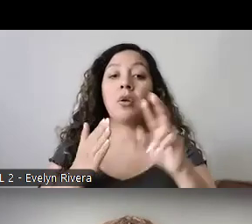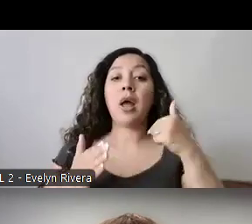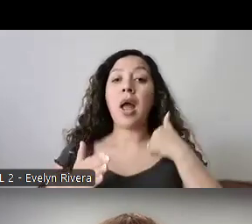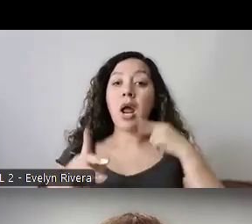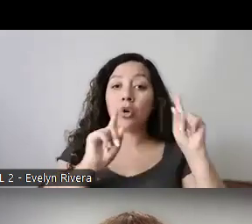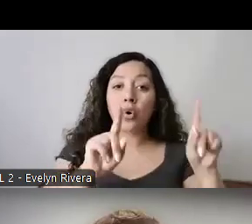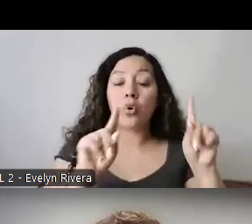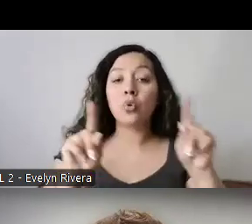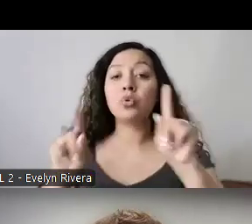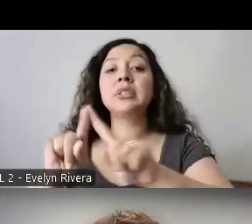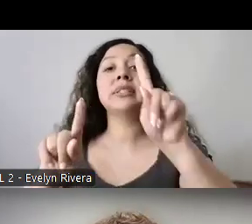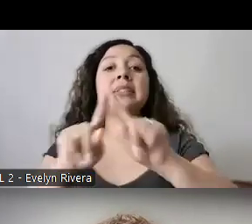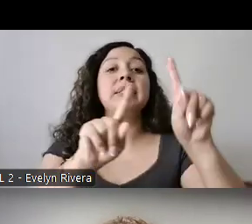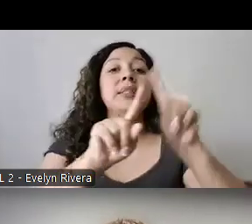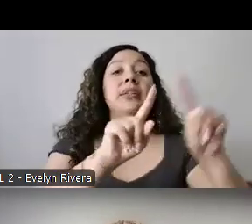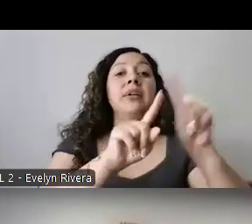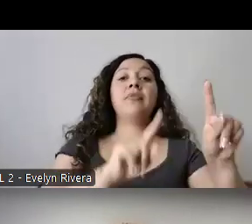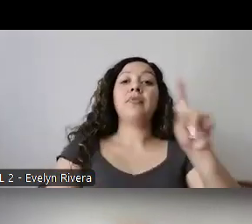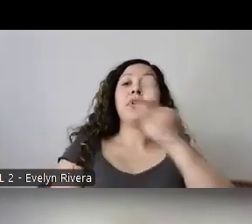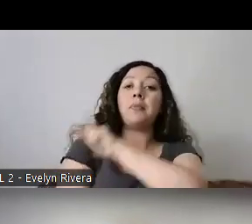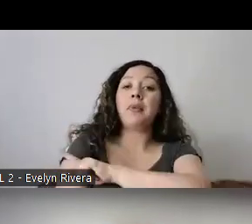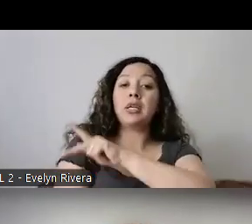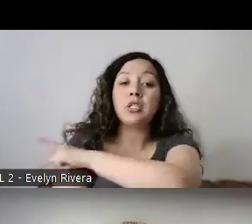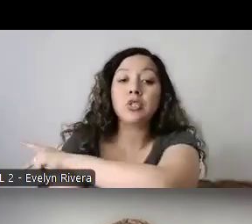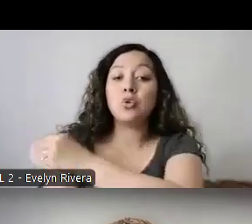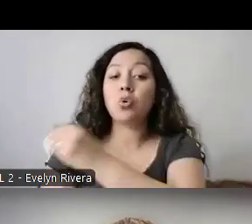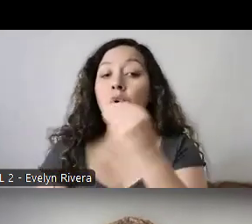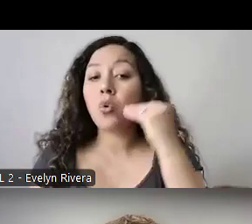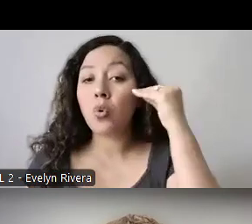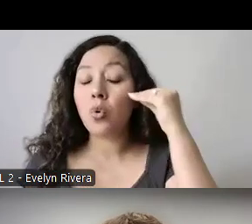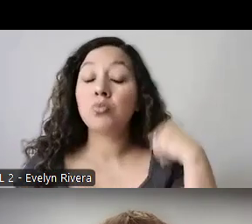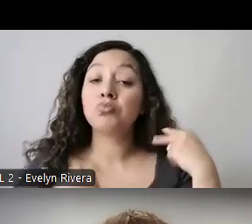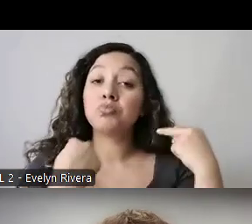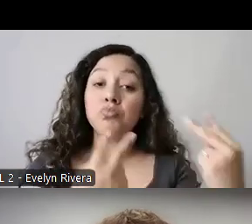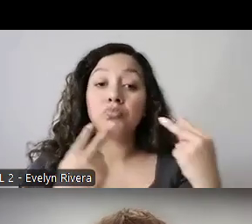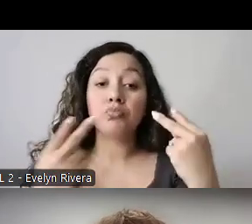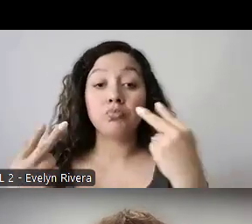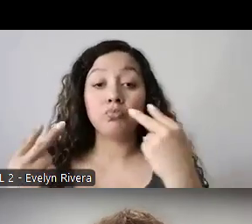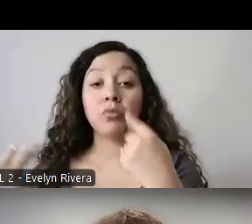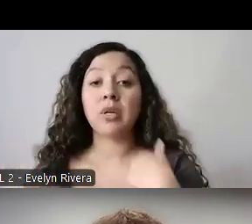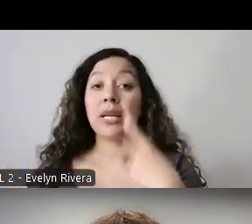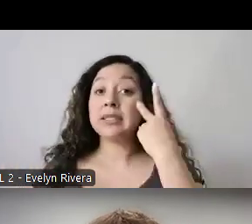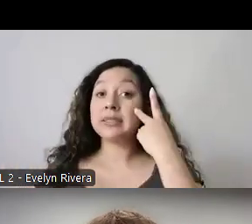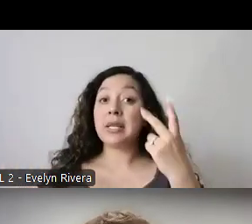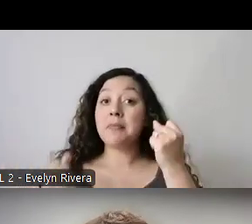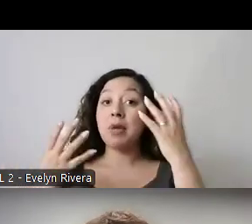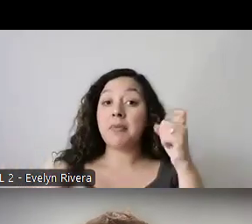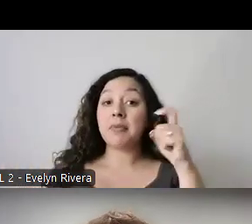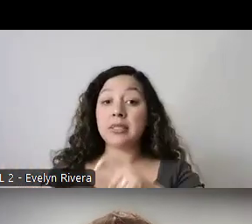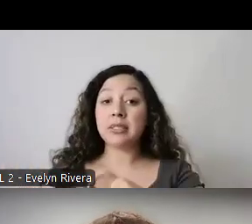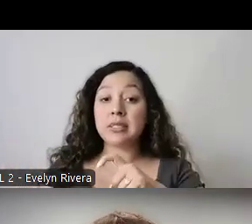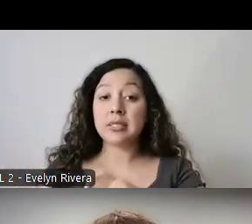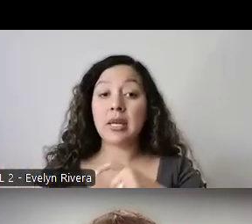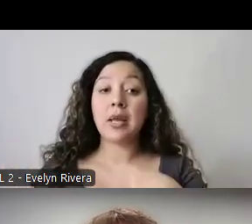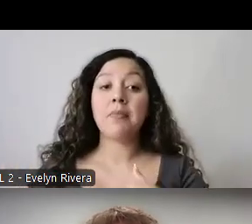of participants living along with cognitive impairment. And by seeing them many times, I acquire their trust. In the case